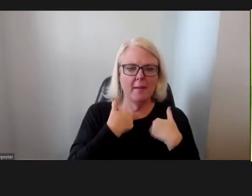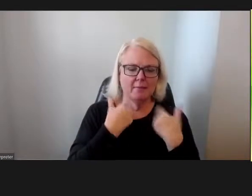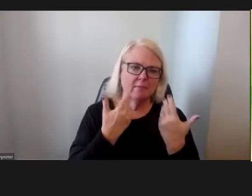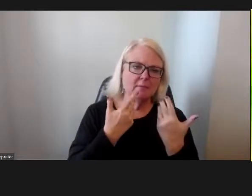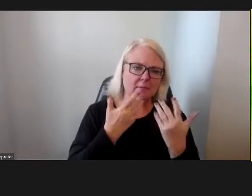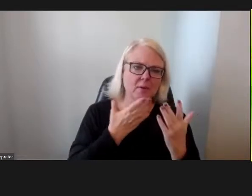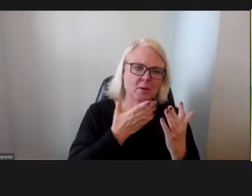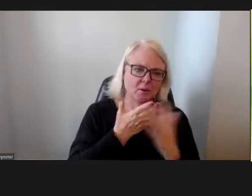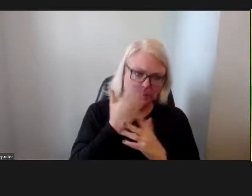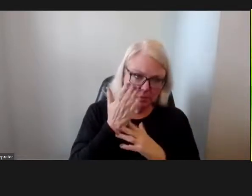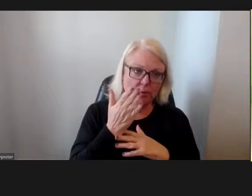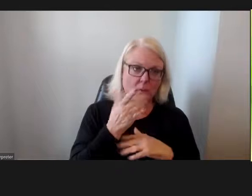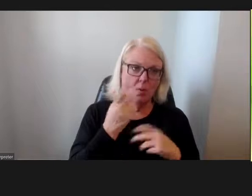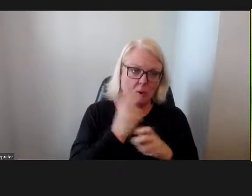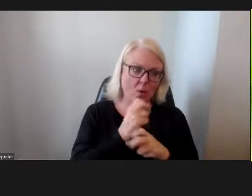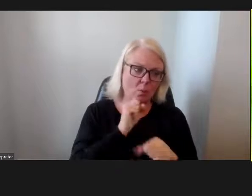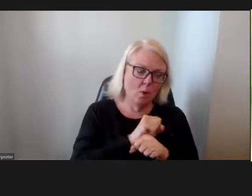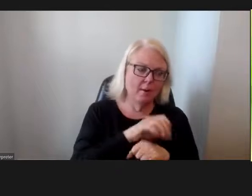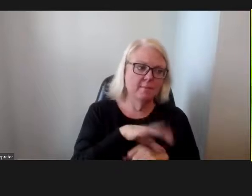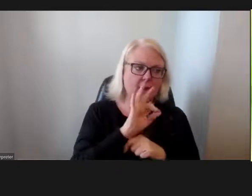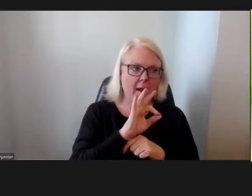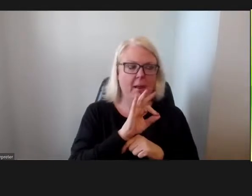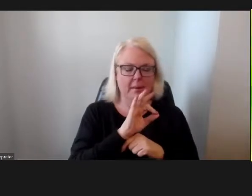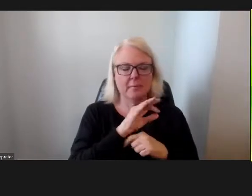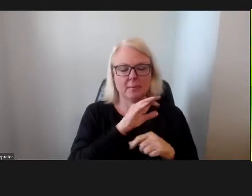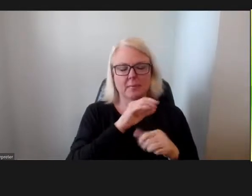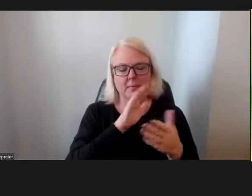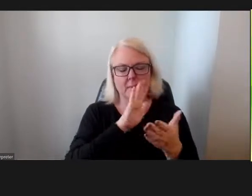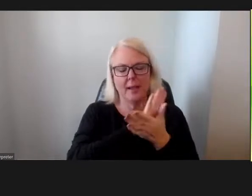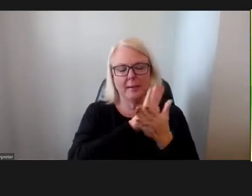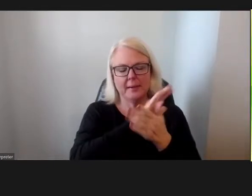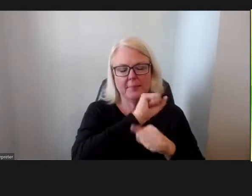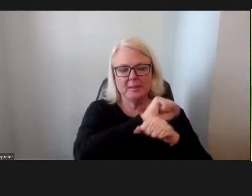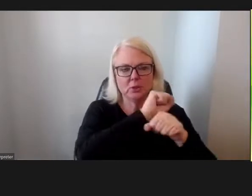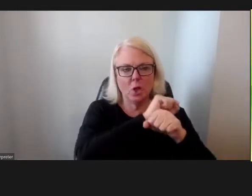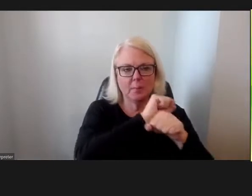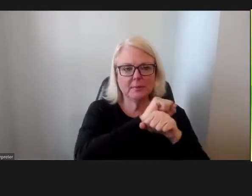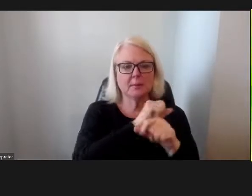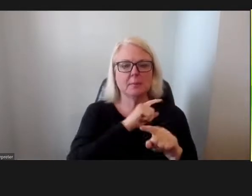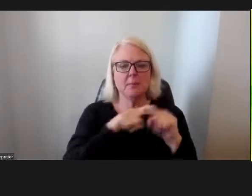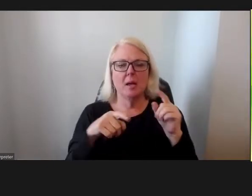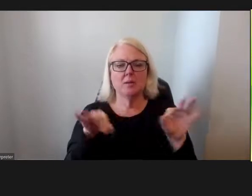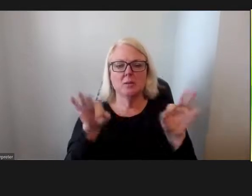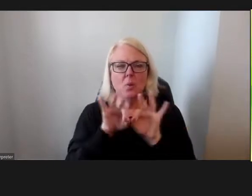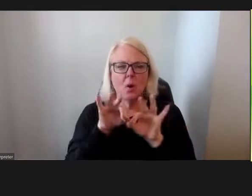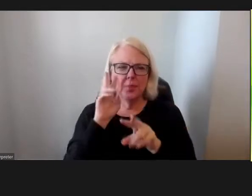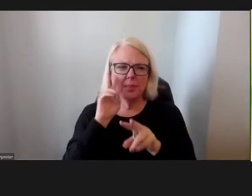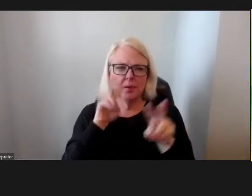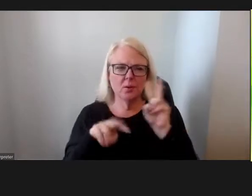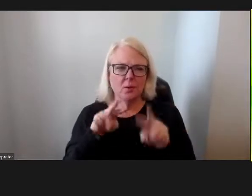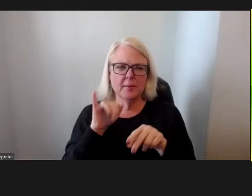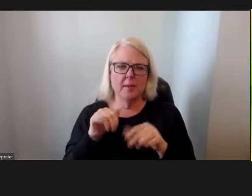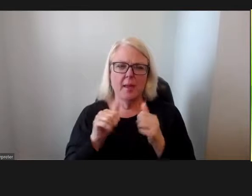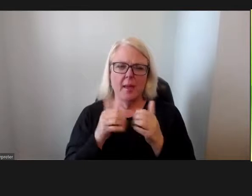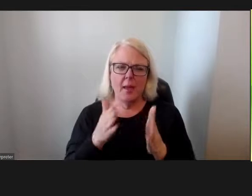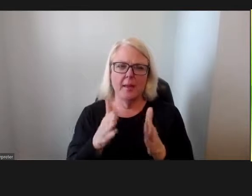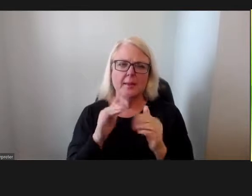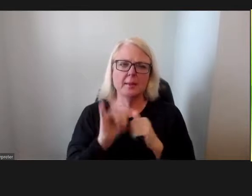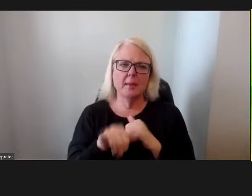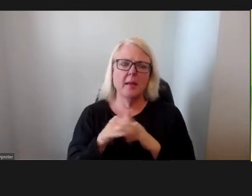through strenuous effort, found their way into academic jobs. But it is worth looking at the ways